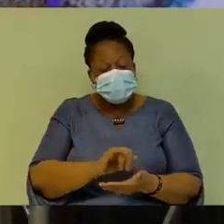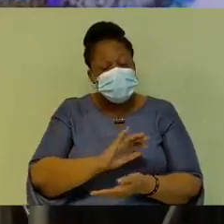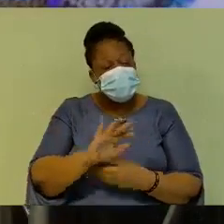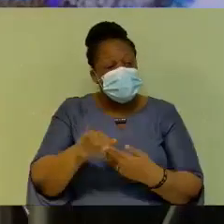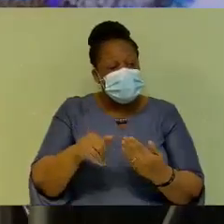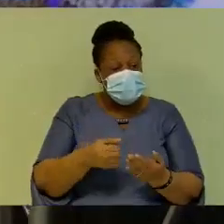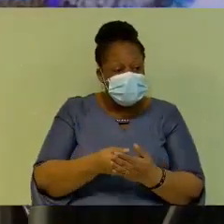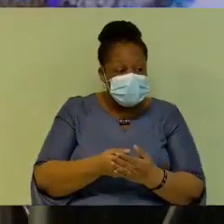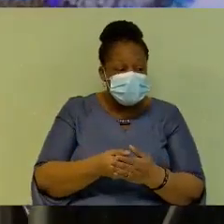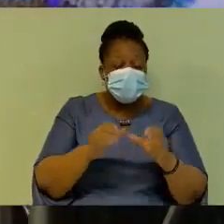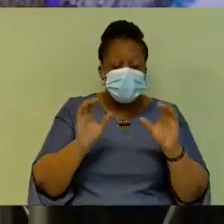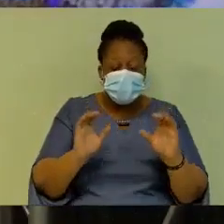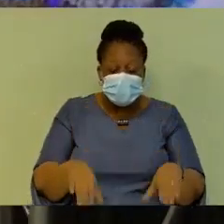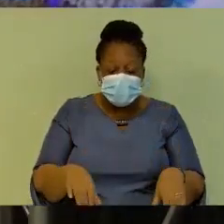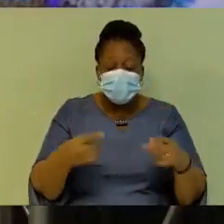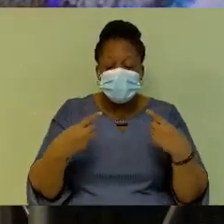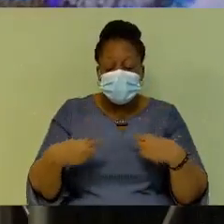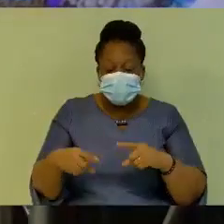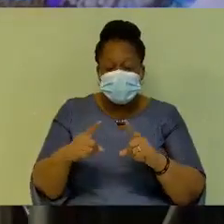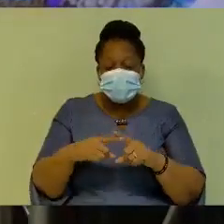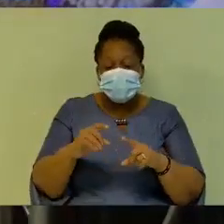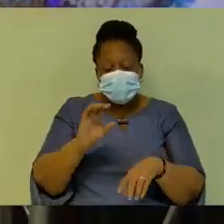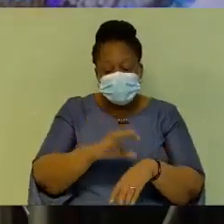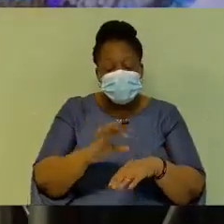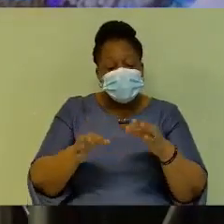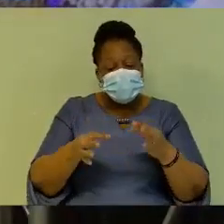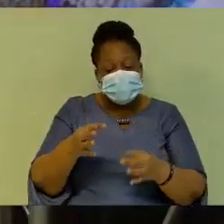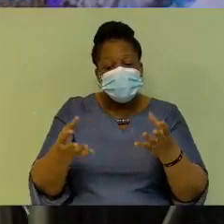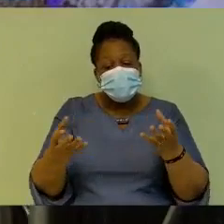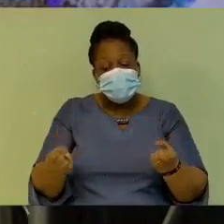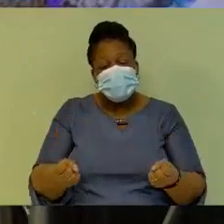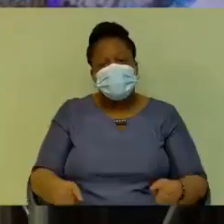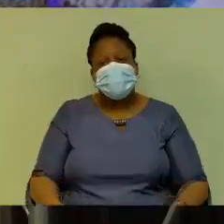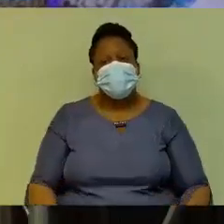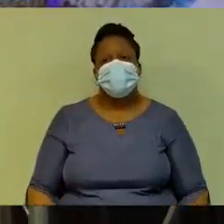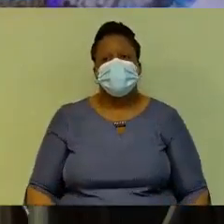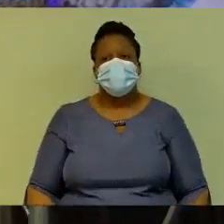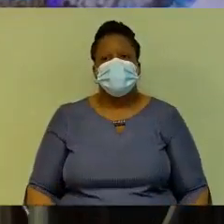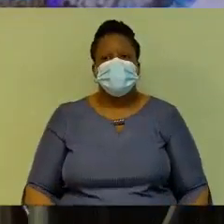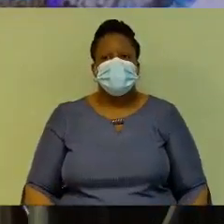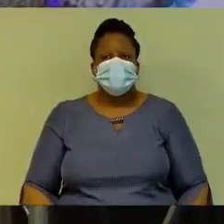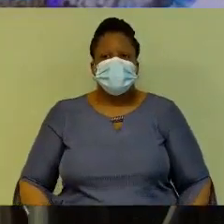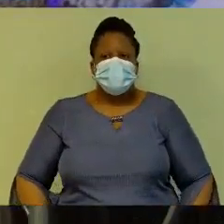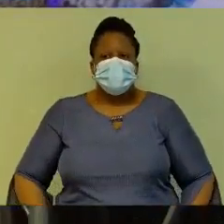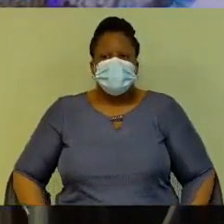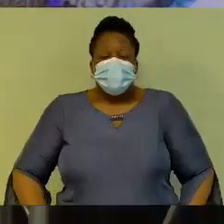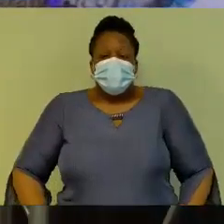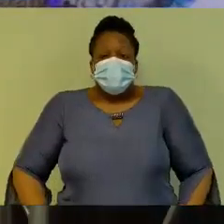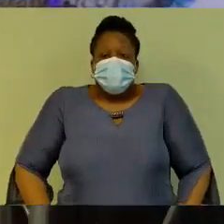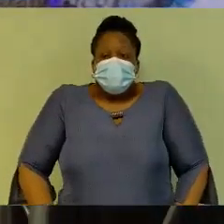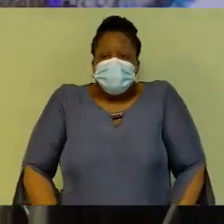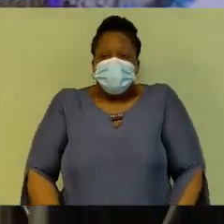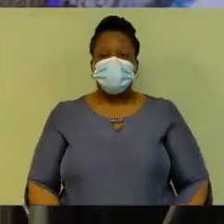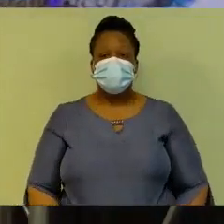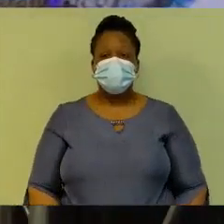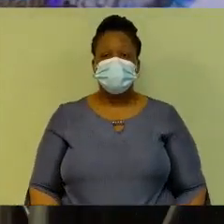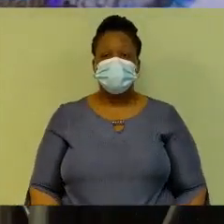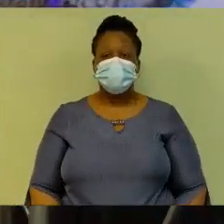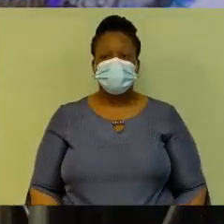agreement in the interest of public safety. And we also looked at the some of the